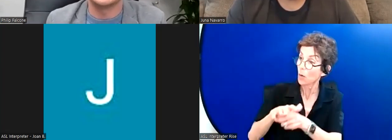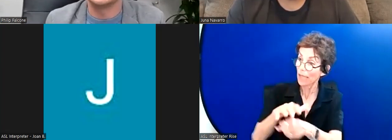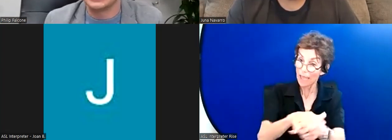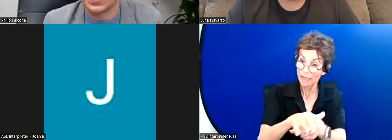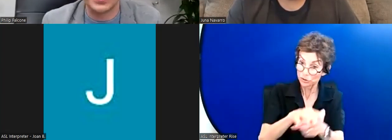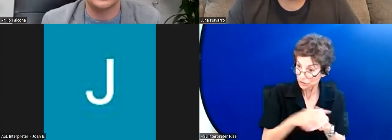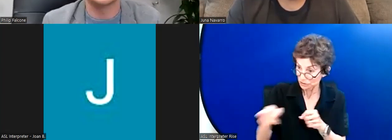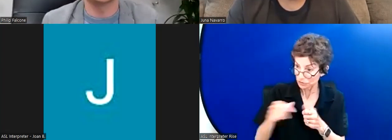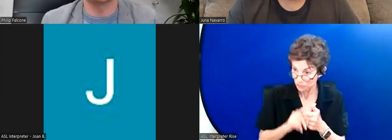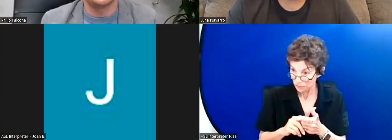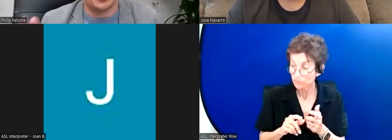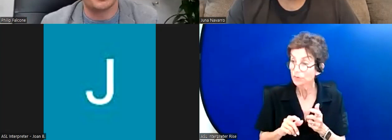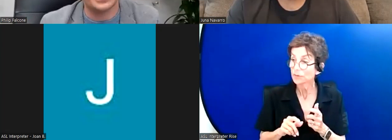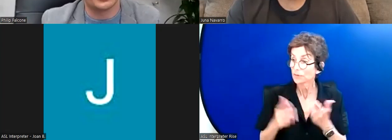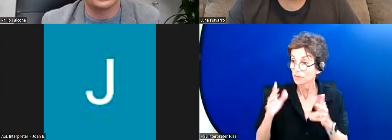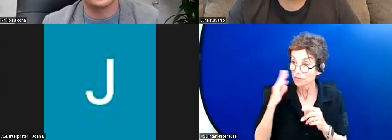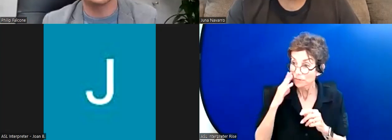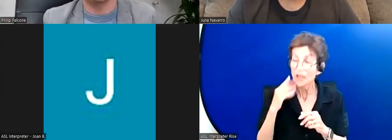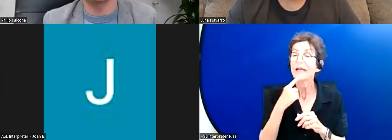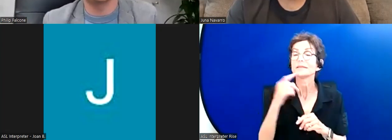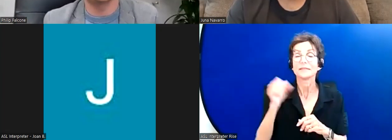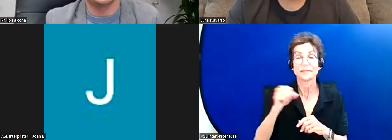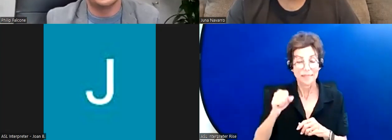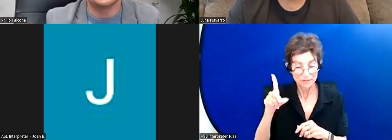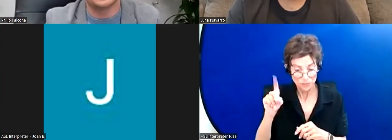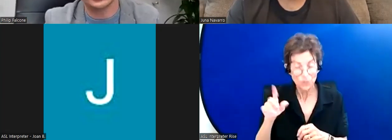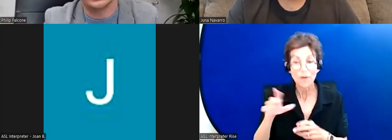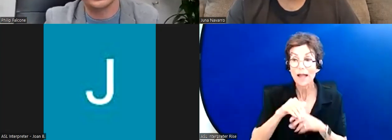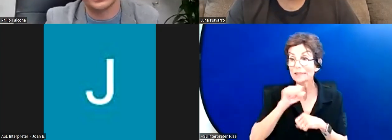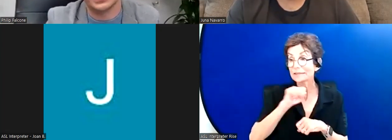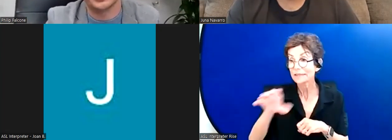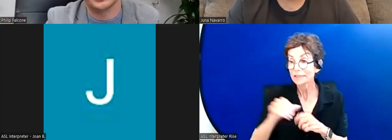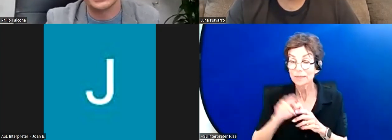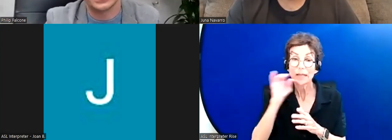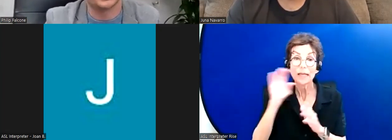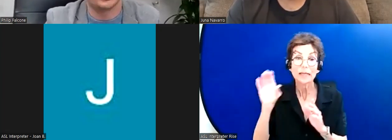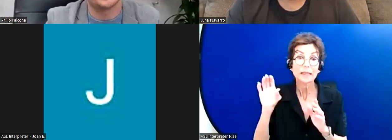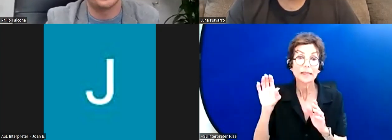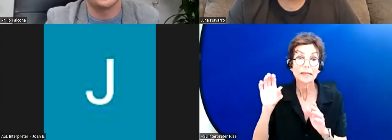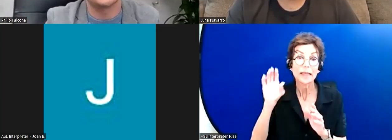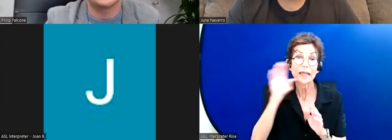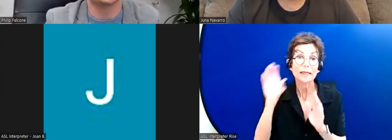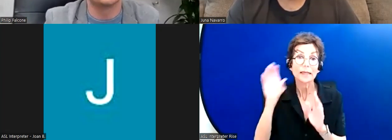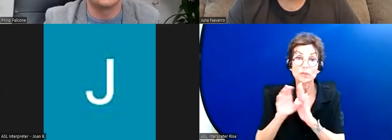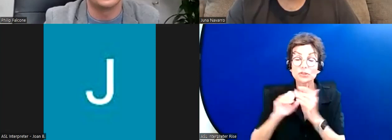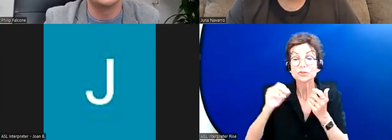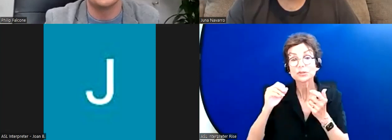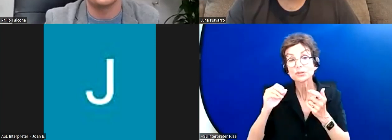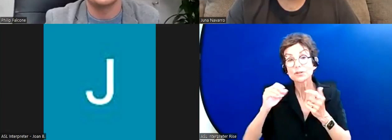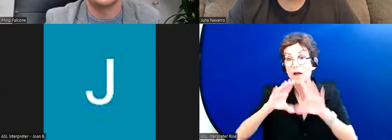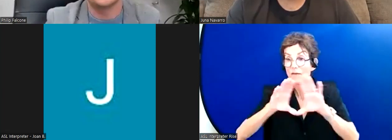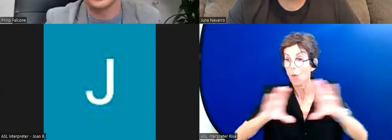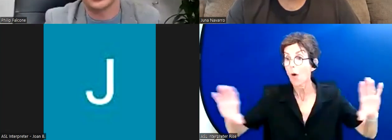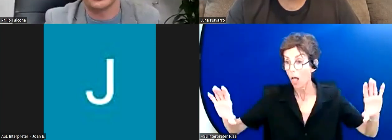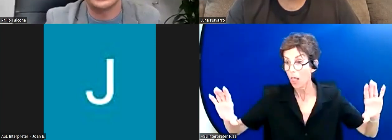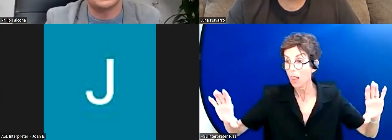I said, yes, we do. This is our main one. I sent them an image of this wall that we wanted on us. That's our number one.